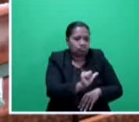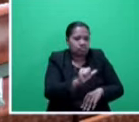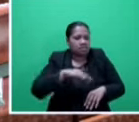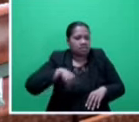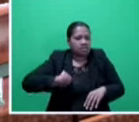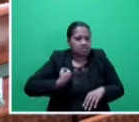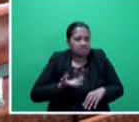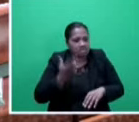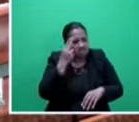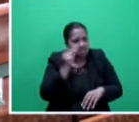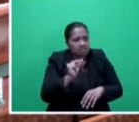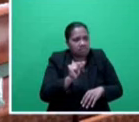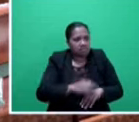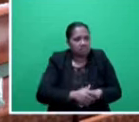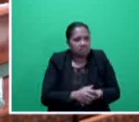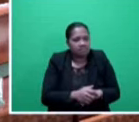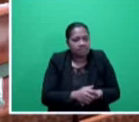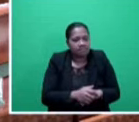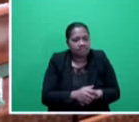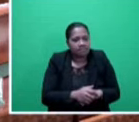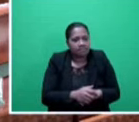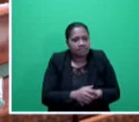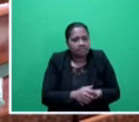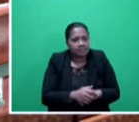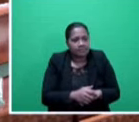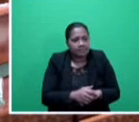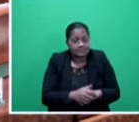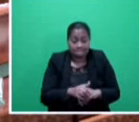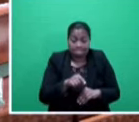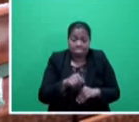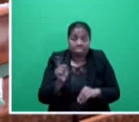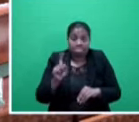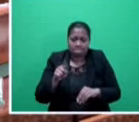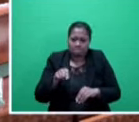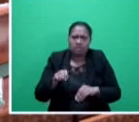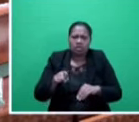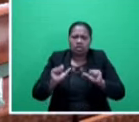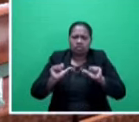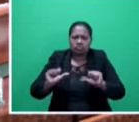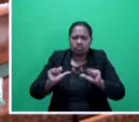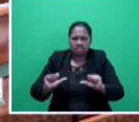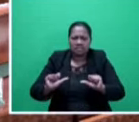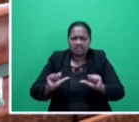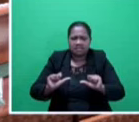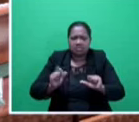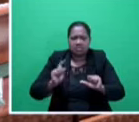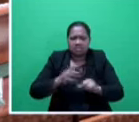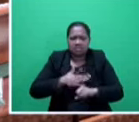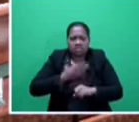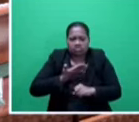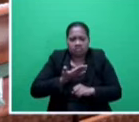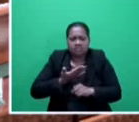they change it by deed poll, with a view to protect the interest and the